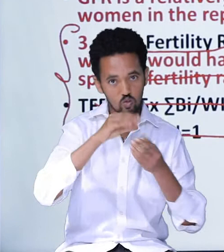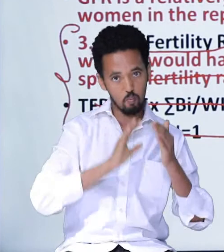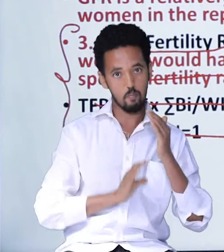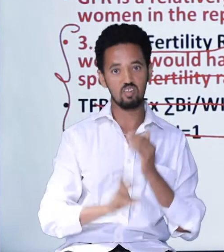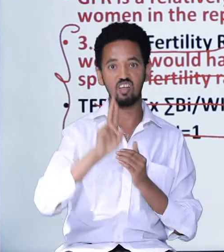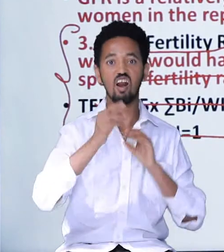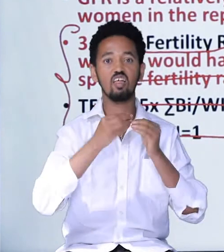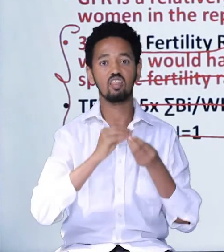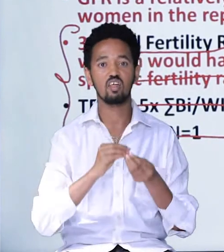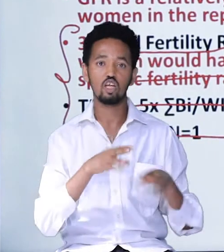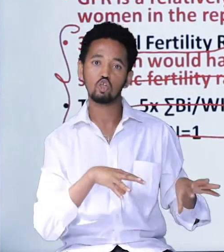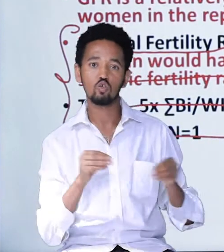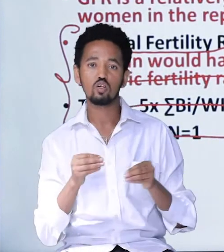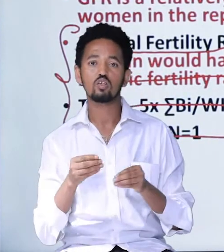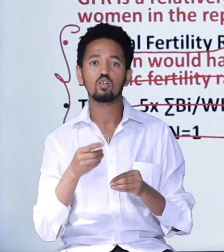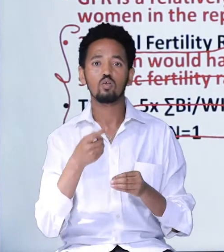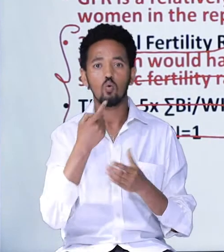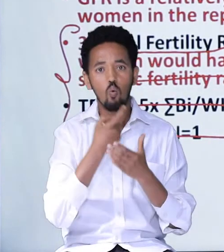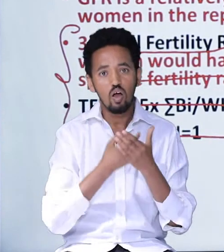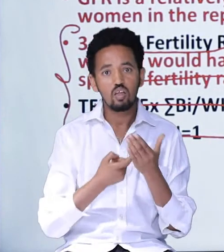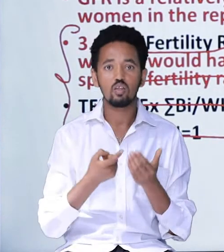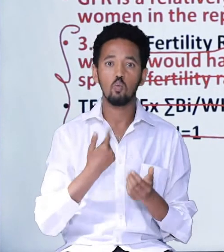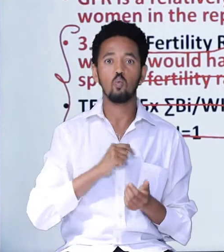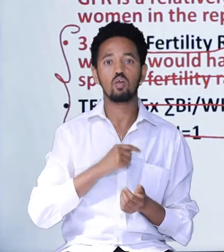Student, why we said crude?